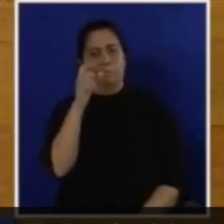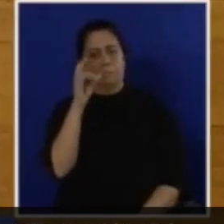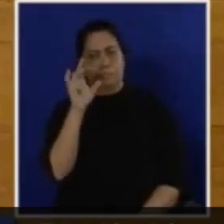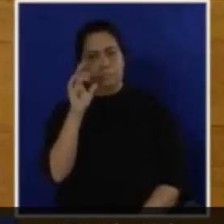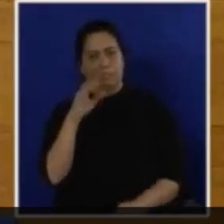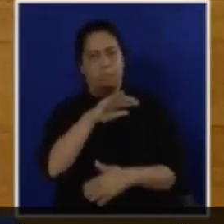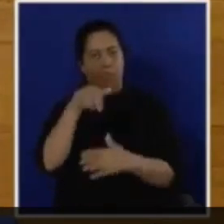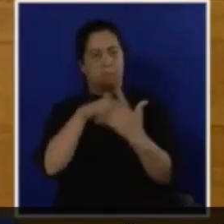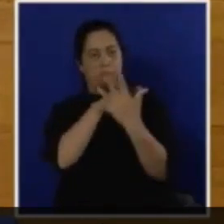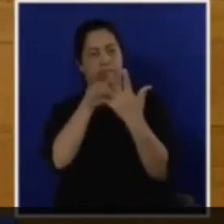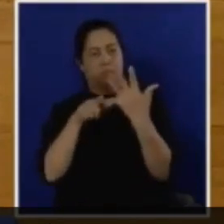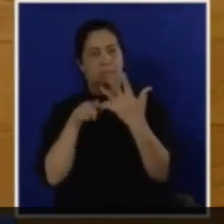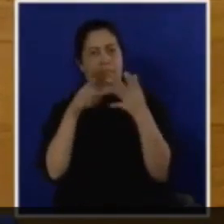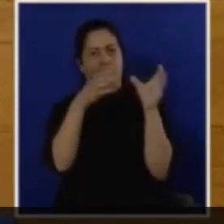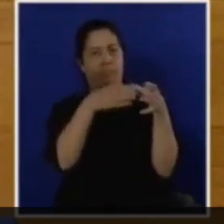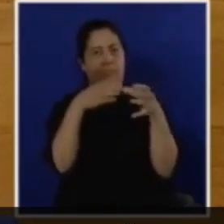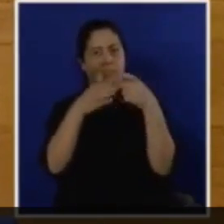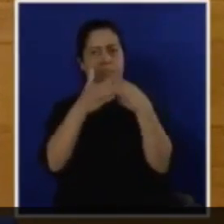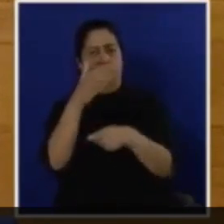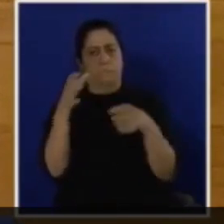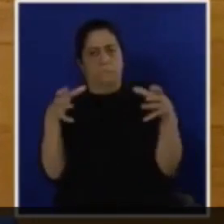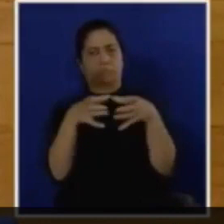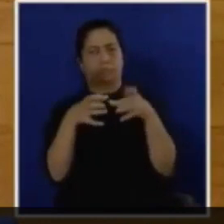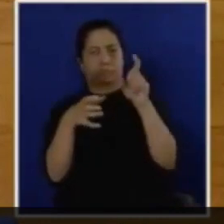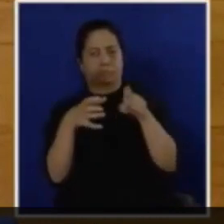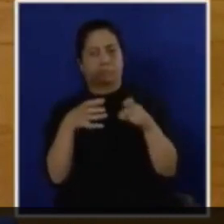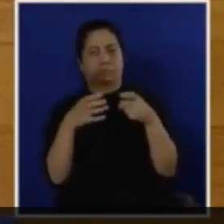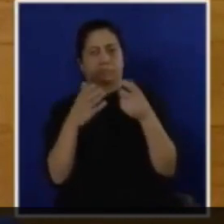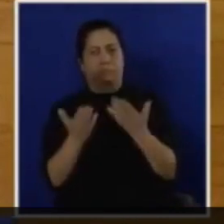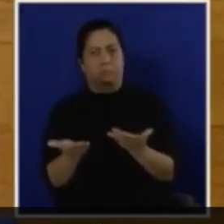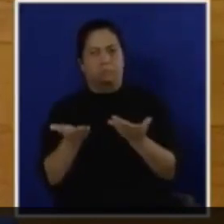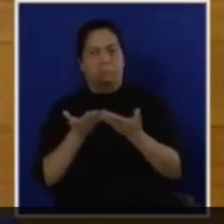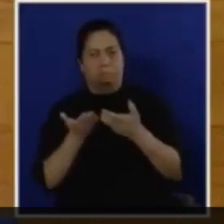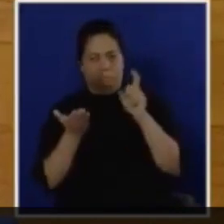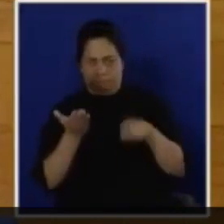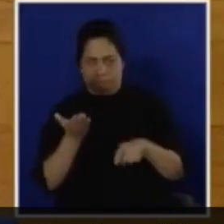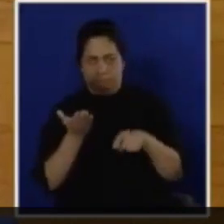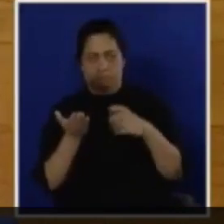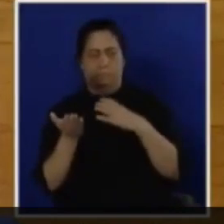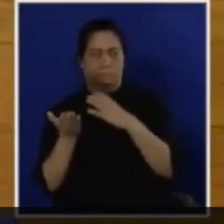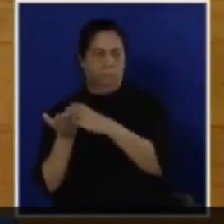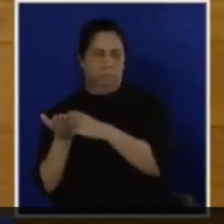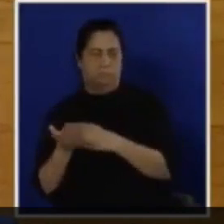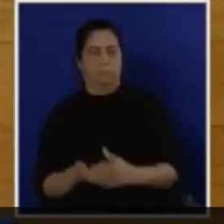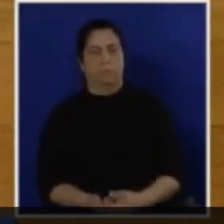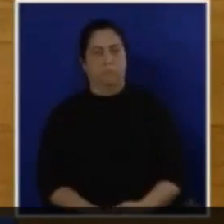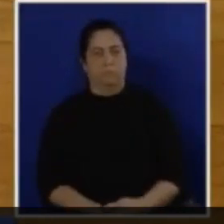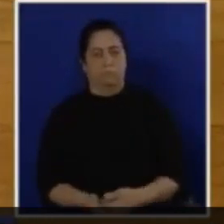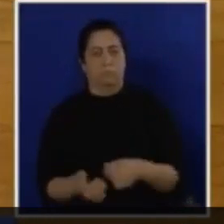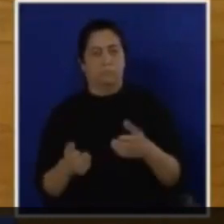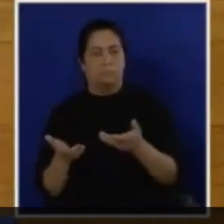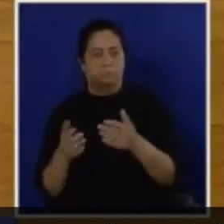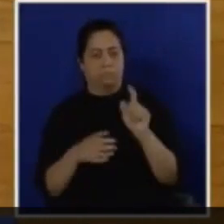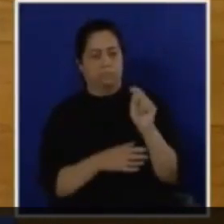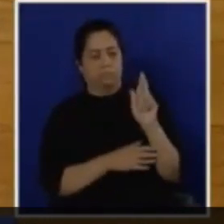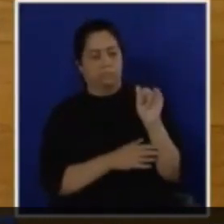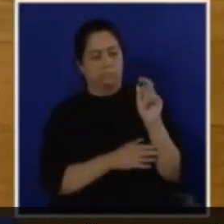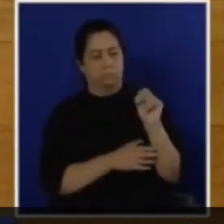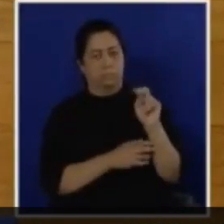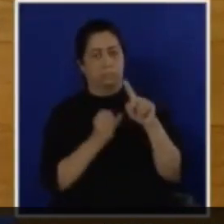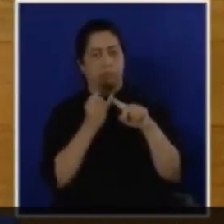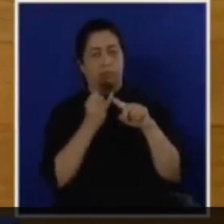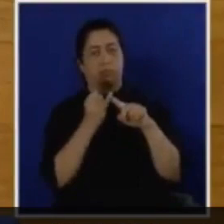5 packages of my tax reform would have been submitted to Congress. Apart from train,